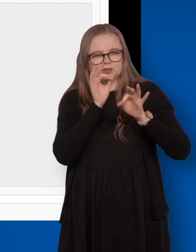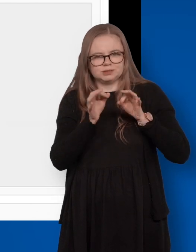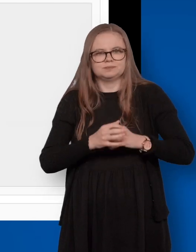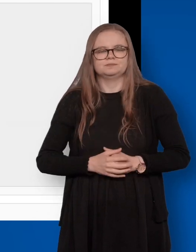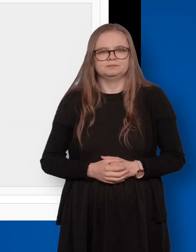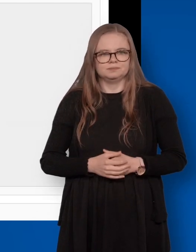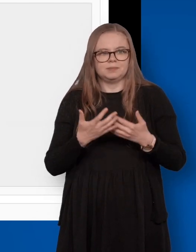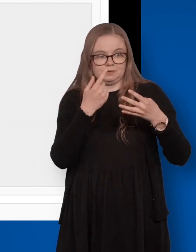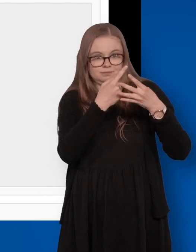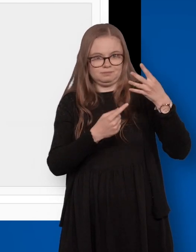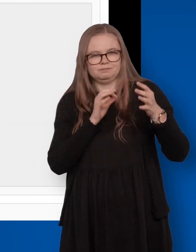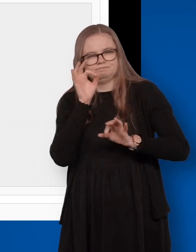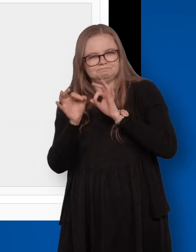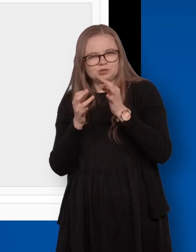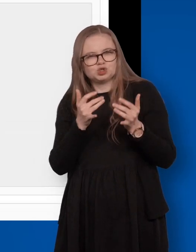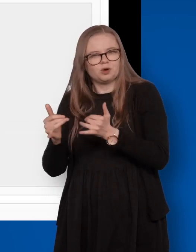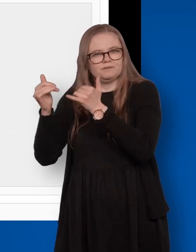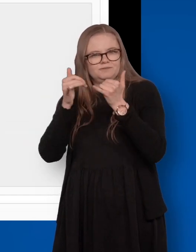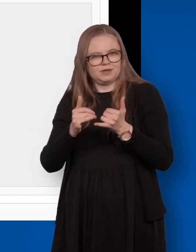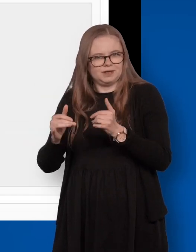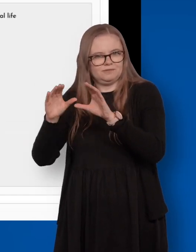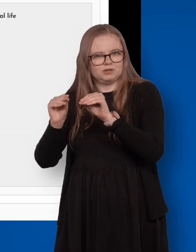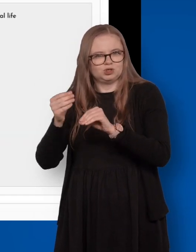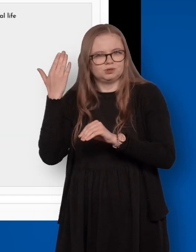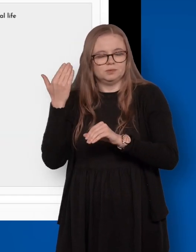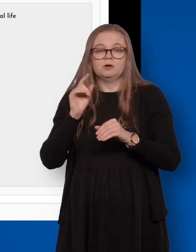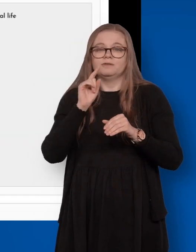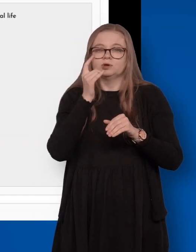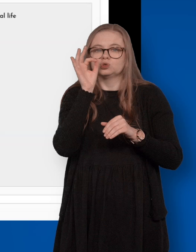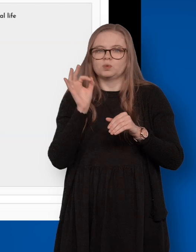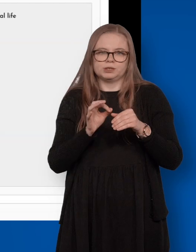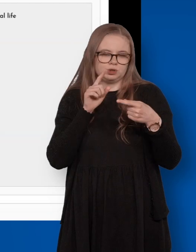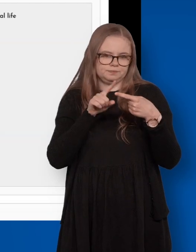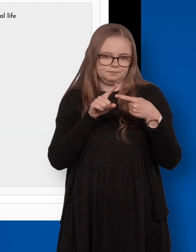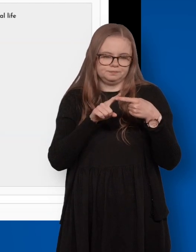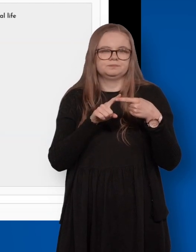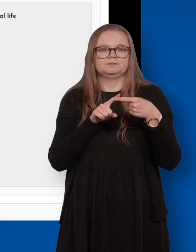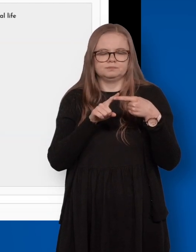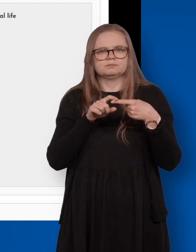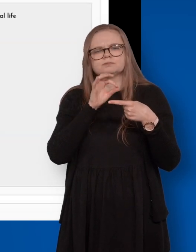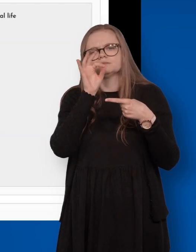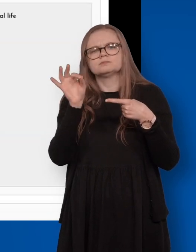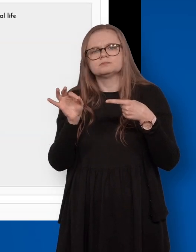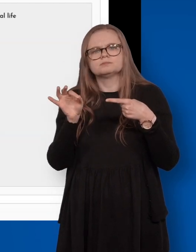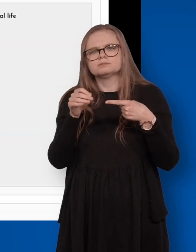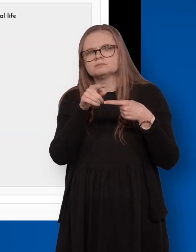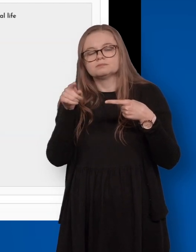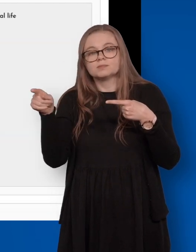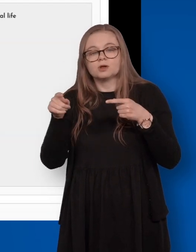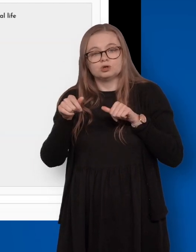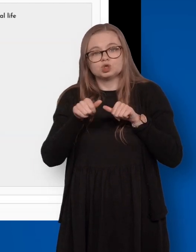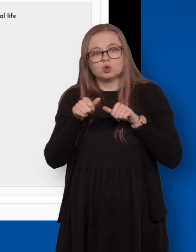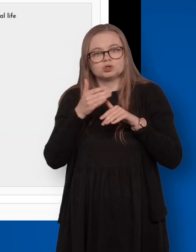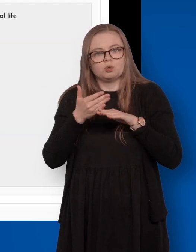made up the survey. So the first question that we asked the respondents was, what has the shorter working